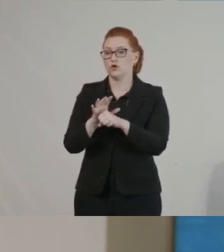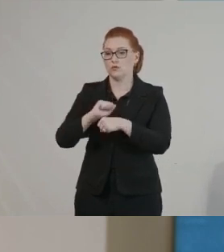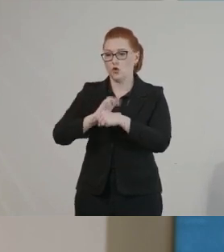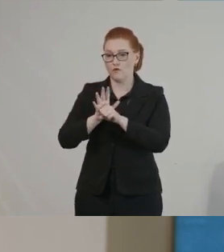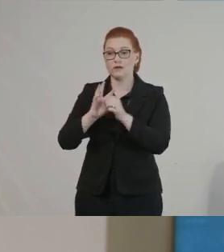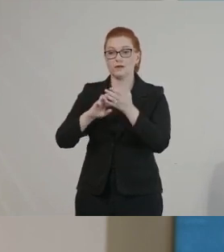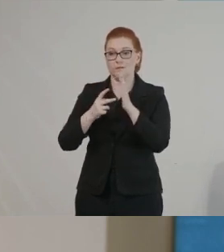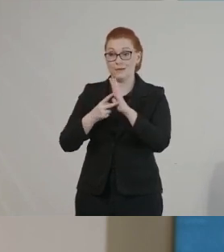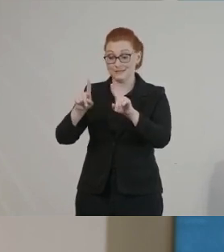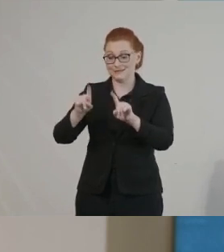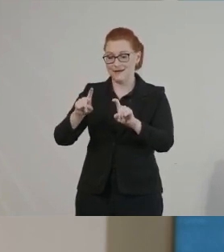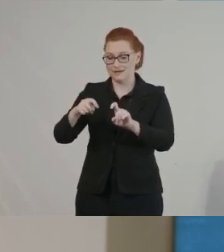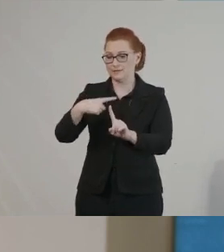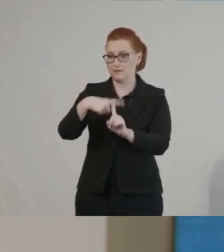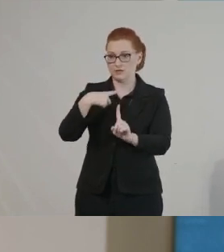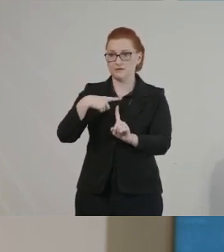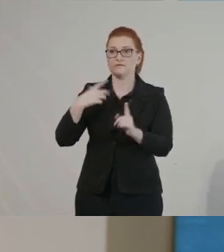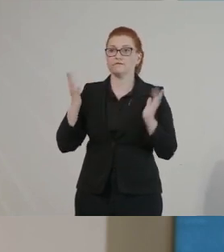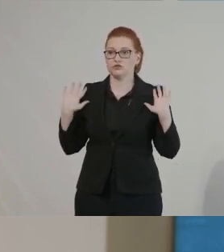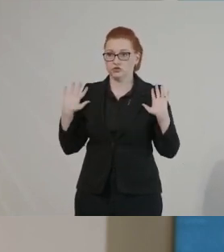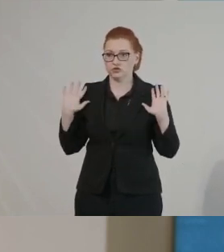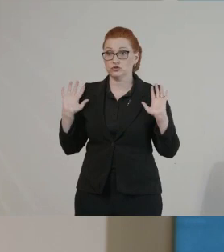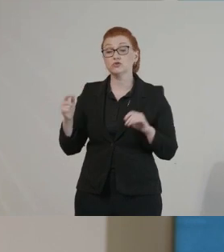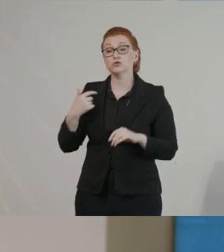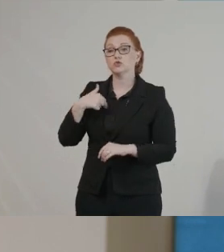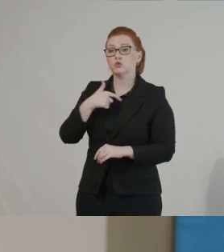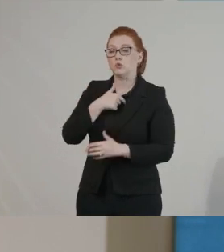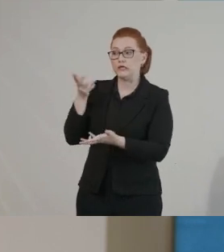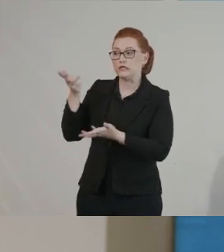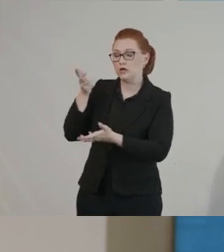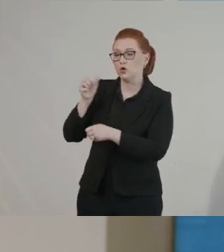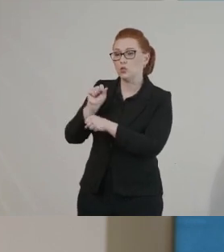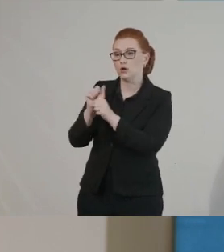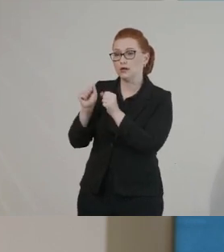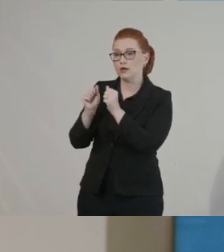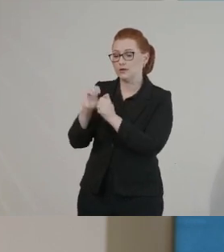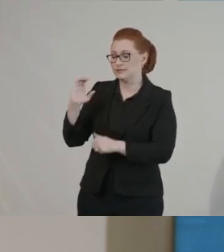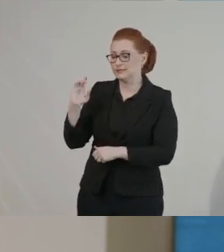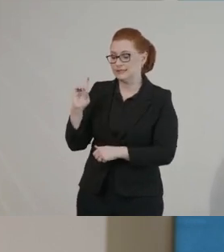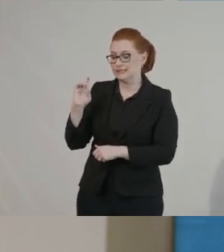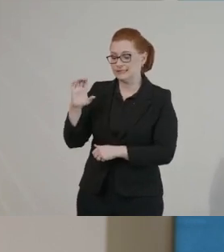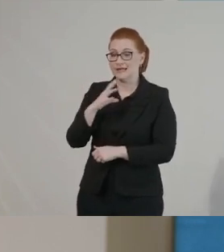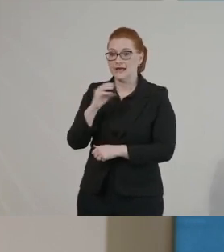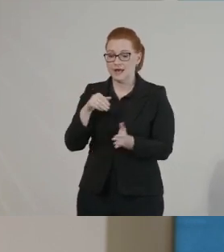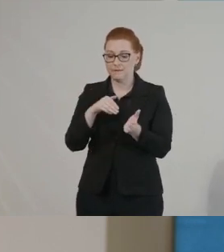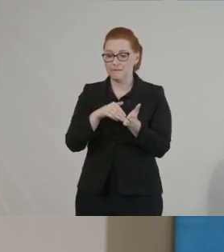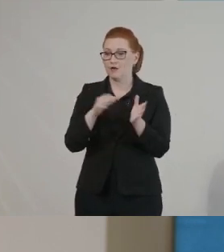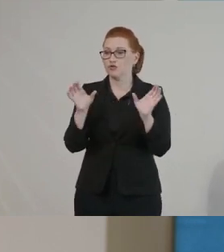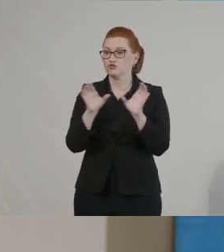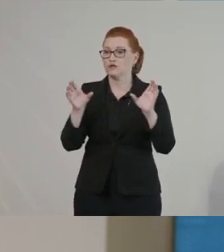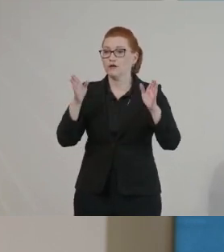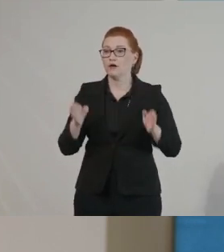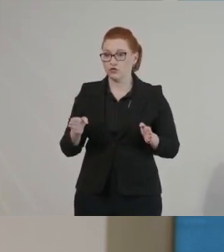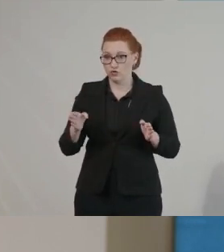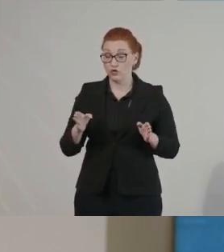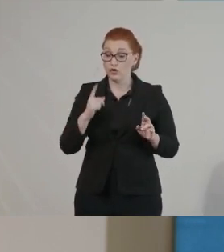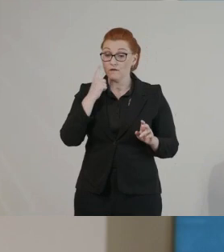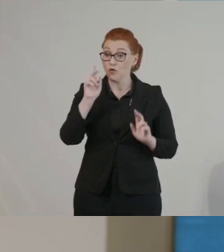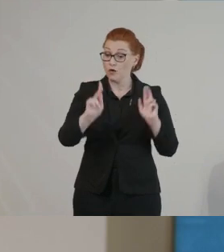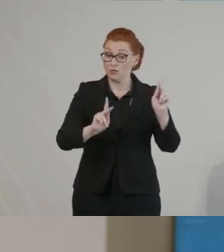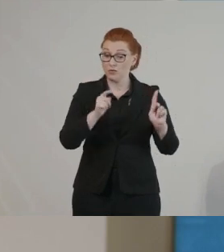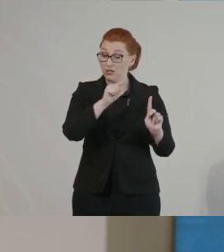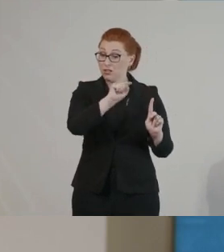test. We are working with the Centers for Disease Control and Prevention and our medical certifiers for those individuals that may not have been tested,